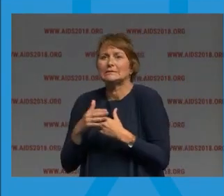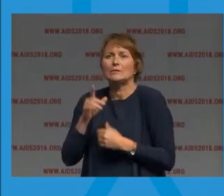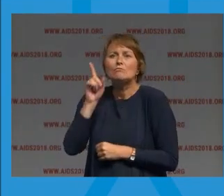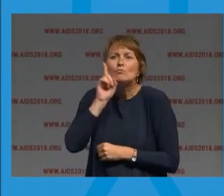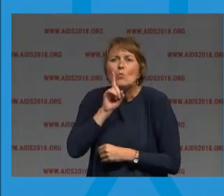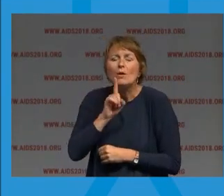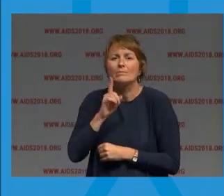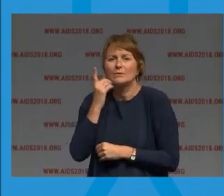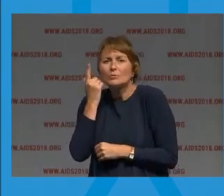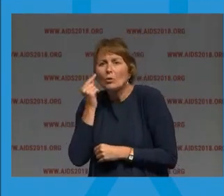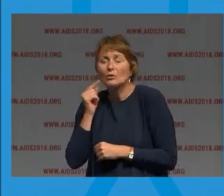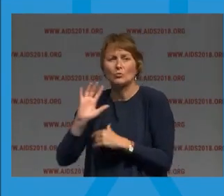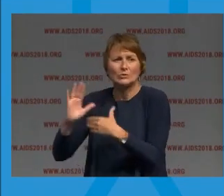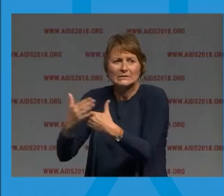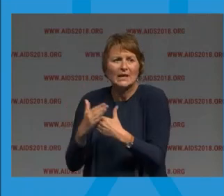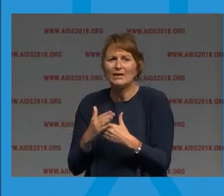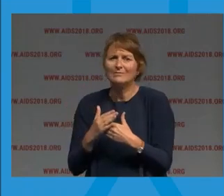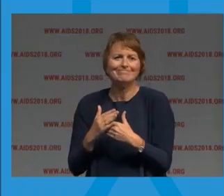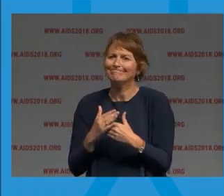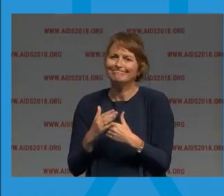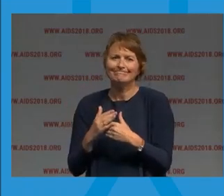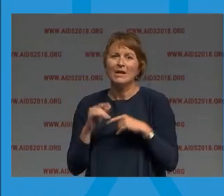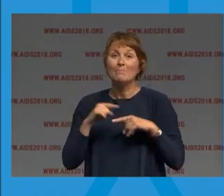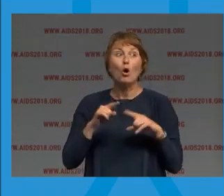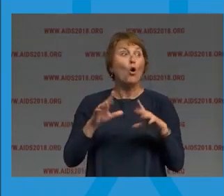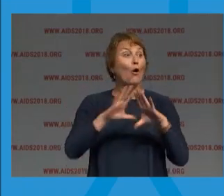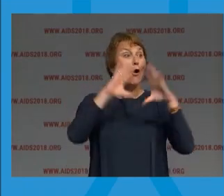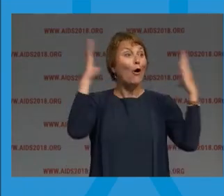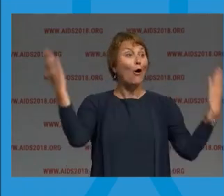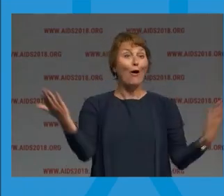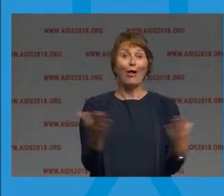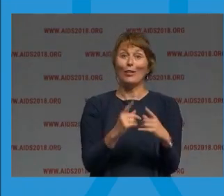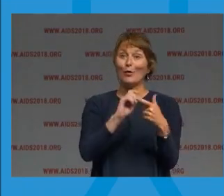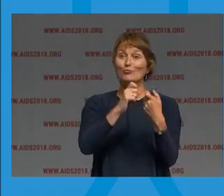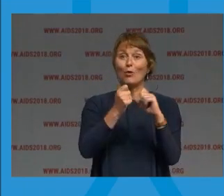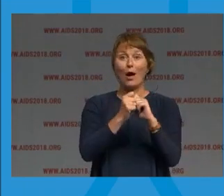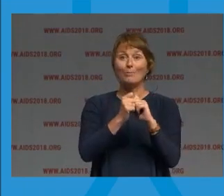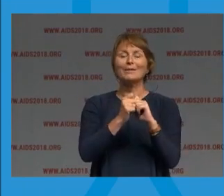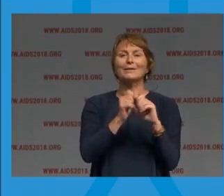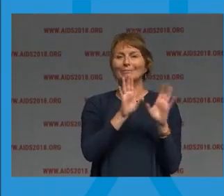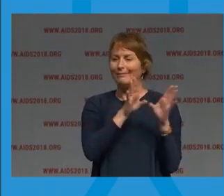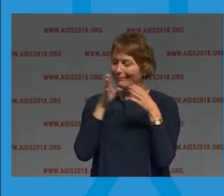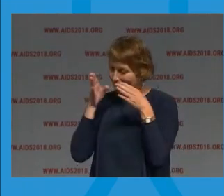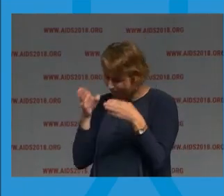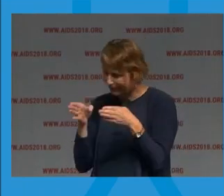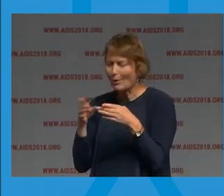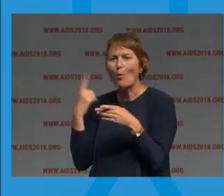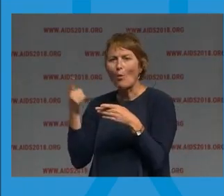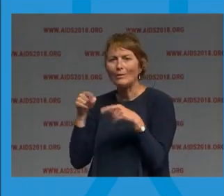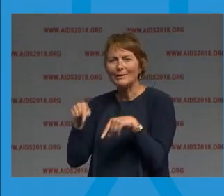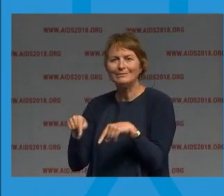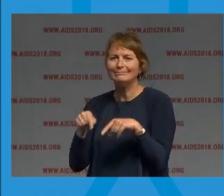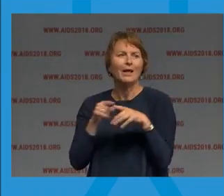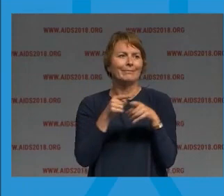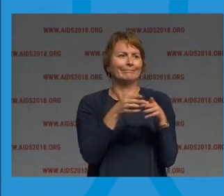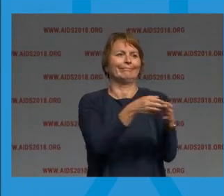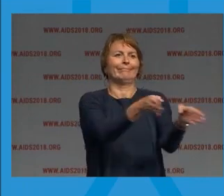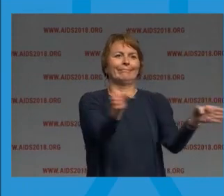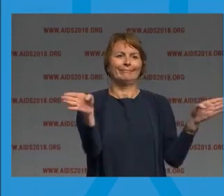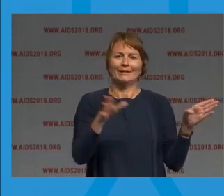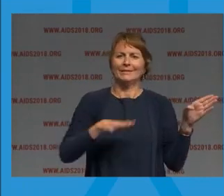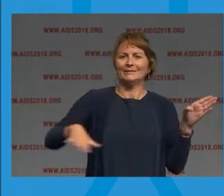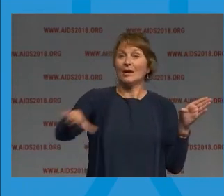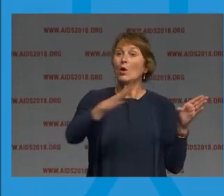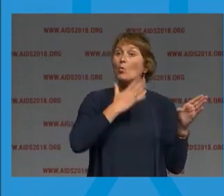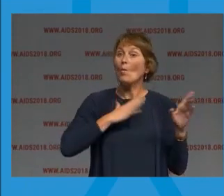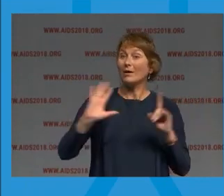so. But we can't solve the whole problem if we are only addressing half the situation. If we want to win this